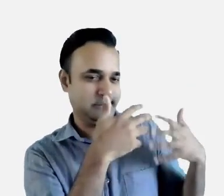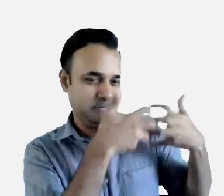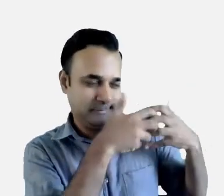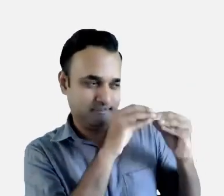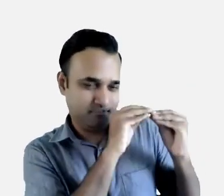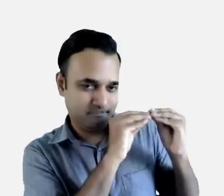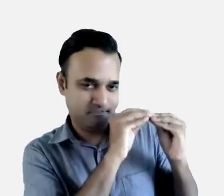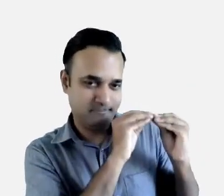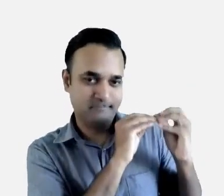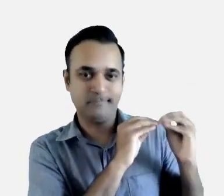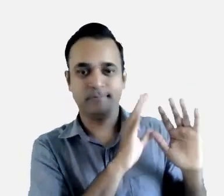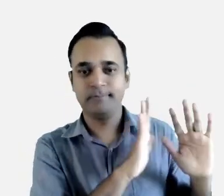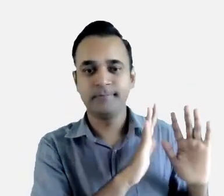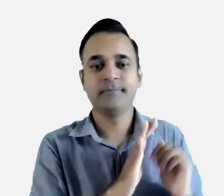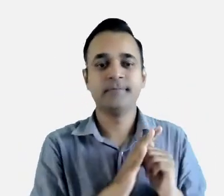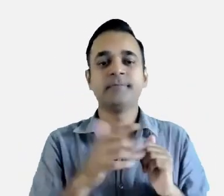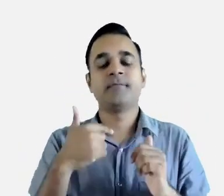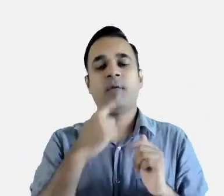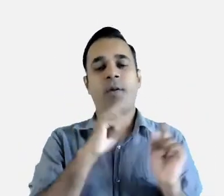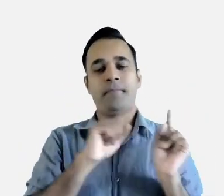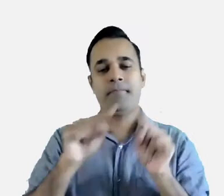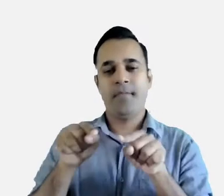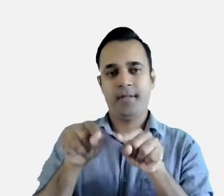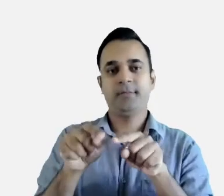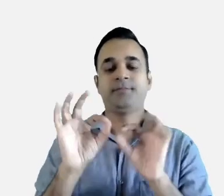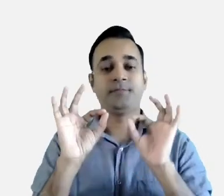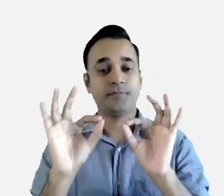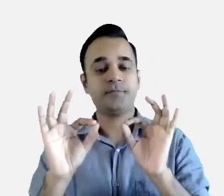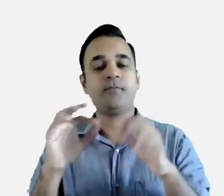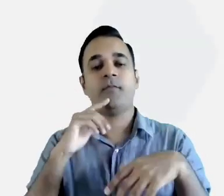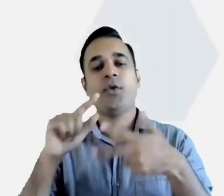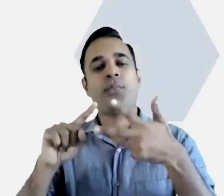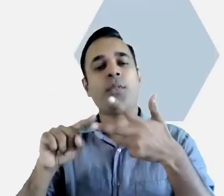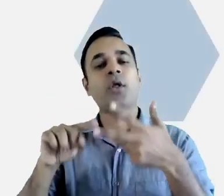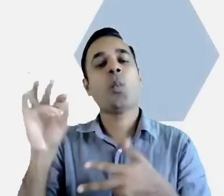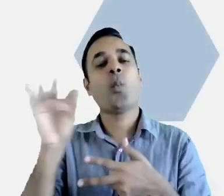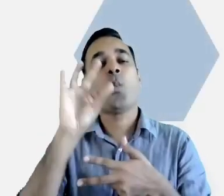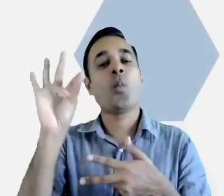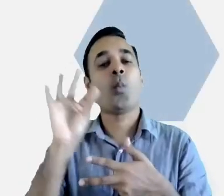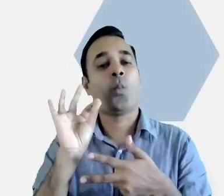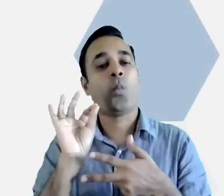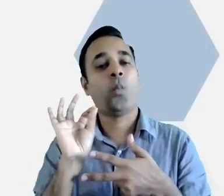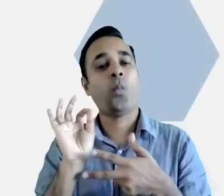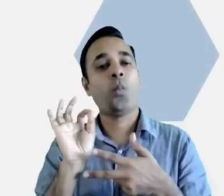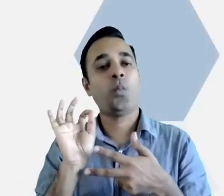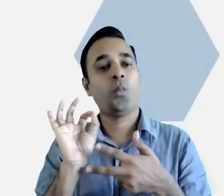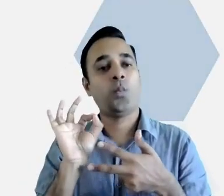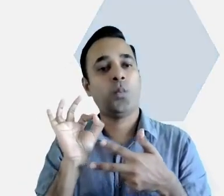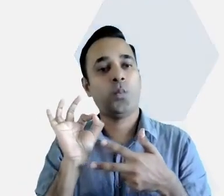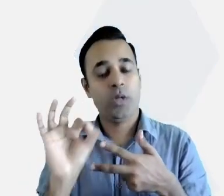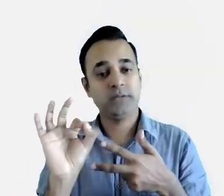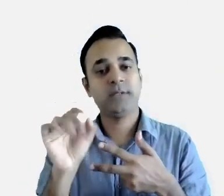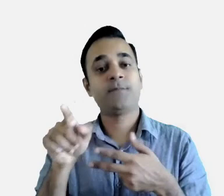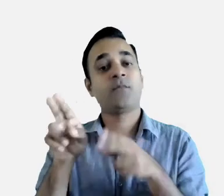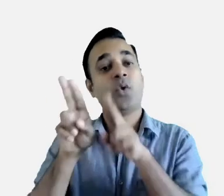Rossi, for a third question, and that is the UNOPS is the central entity of the United